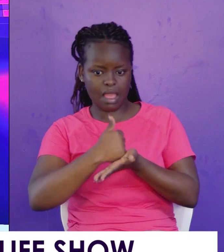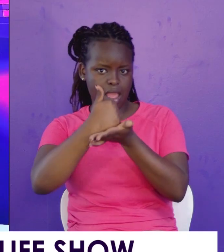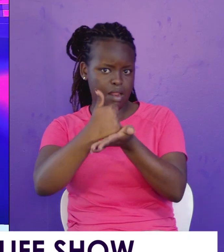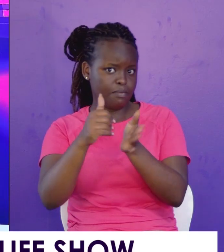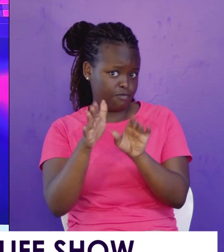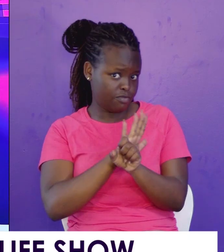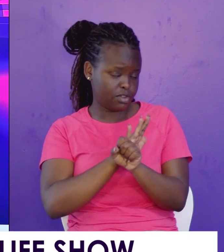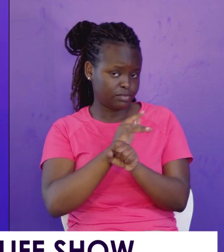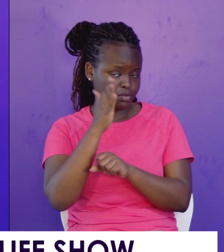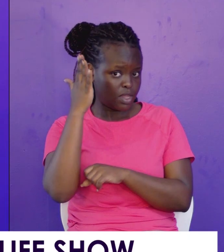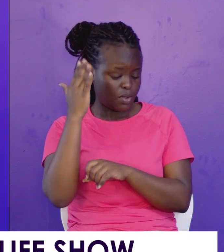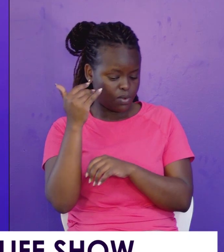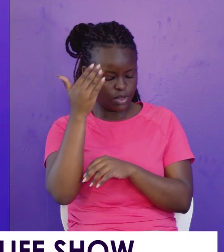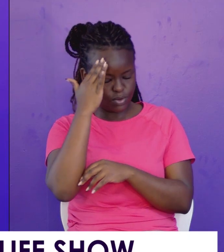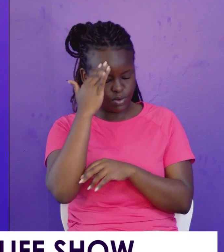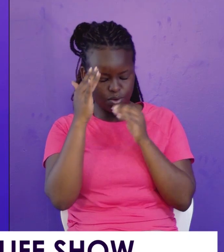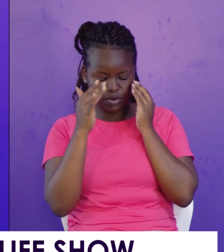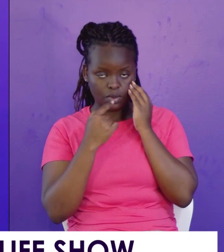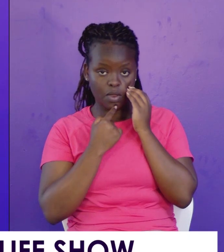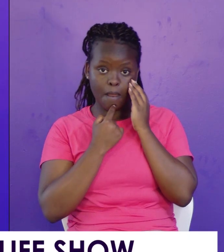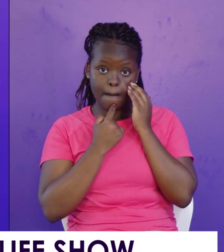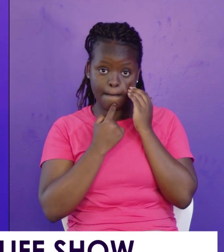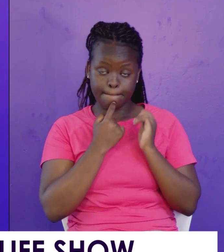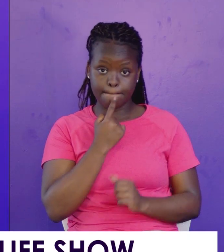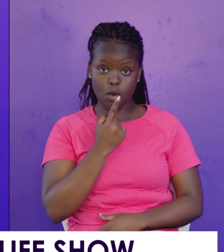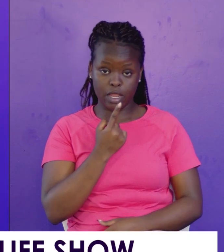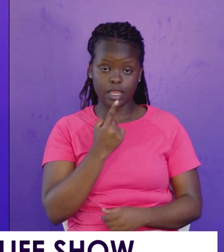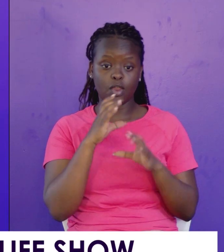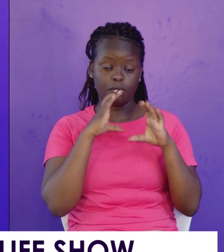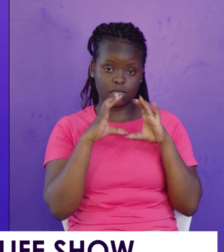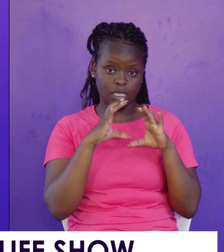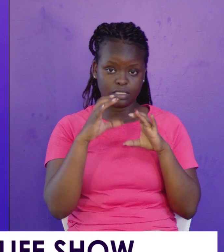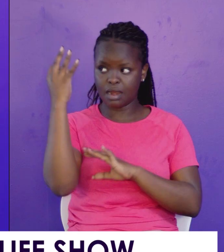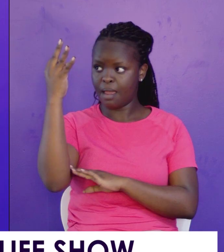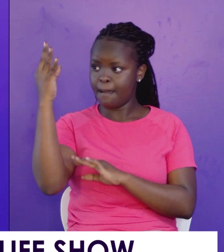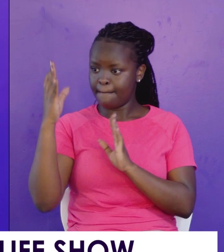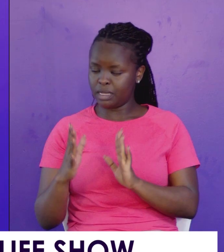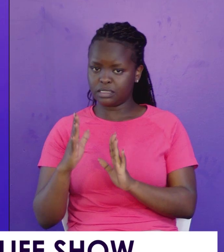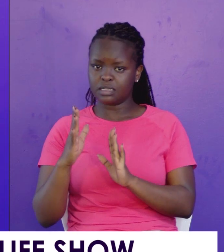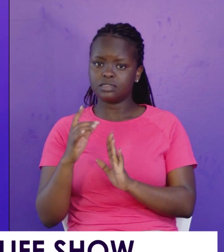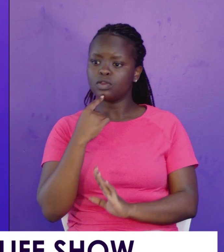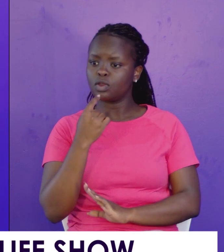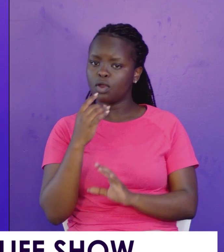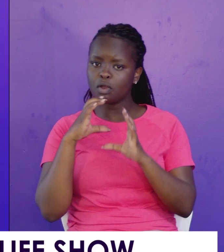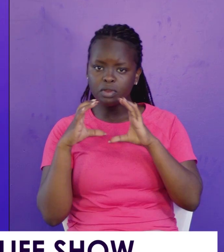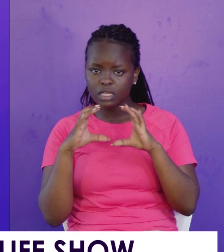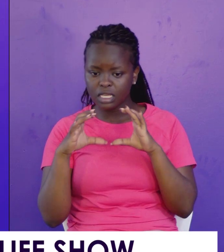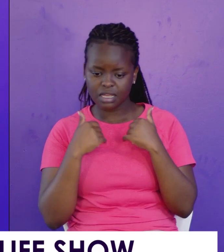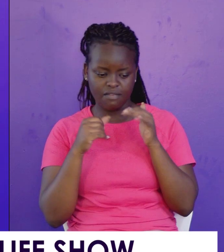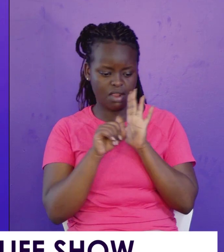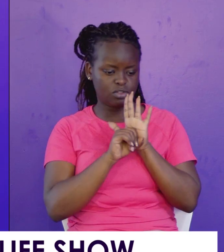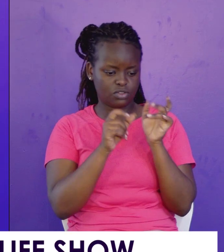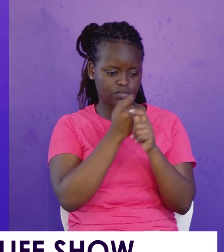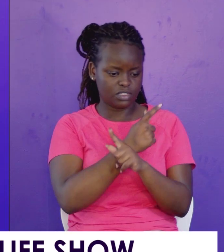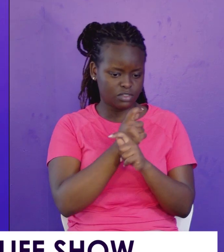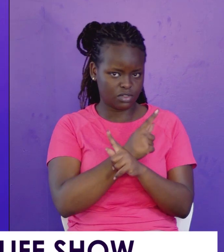Because, Daniel Toroitich Arap Moi communicated. Pastors who communicate. We have a lot of TikTok. And